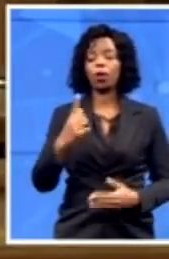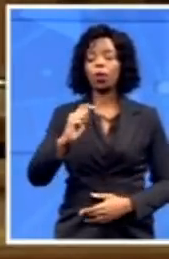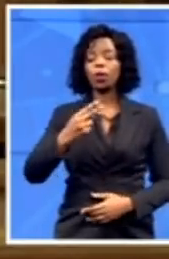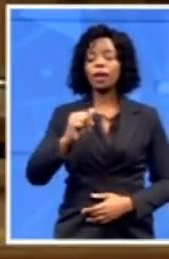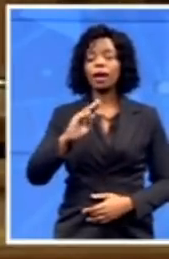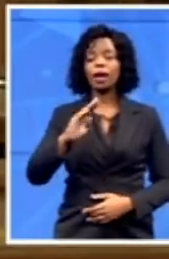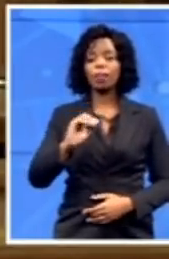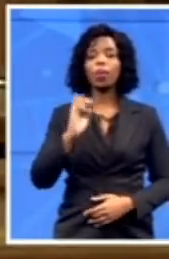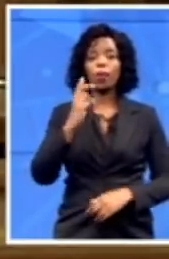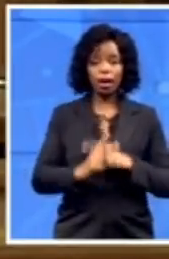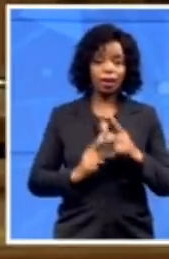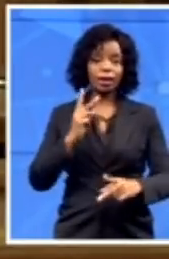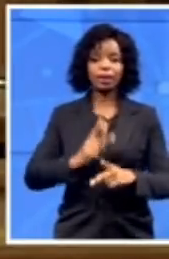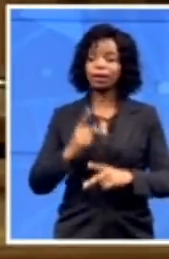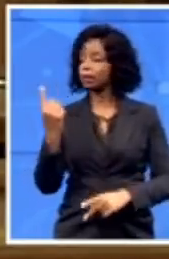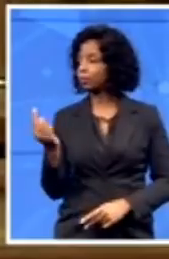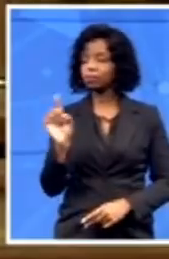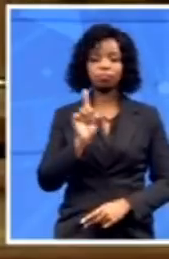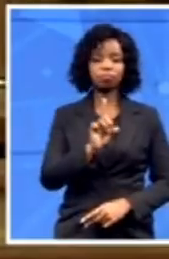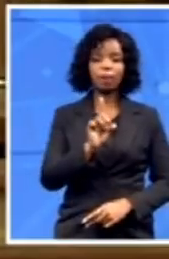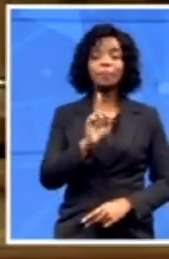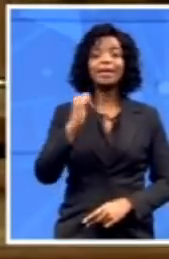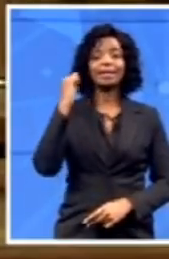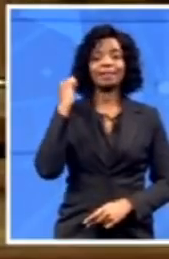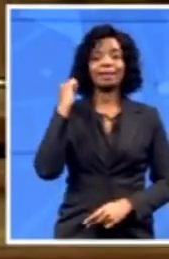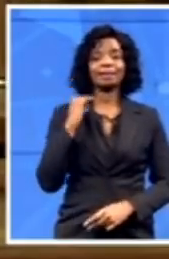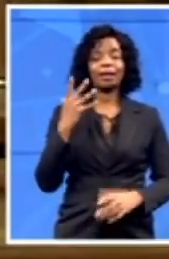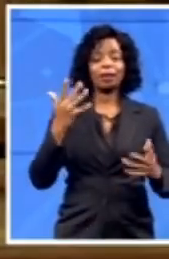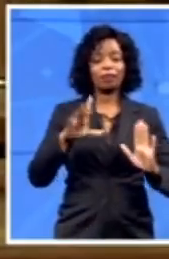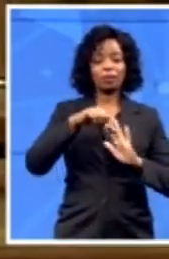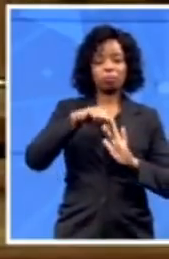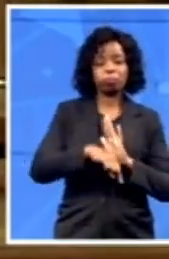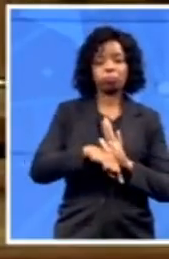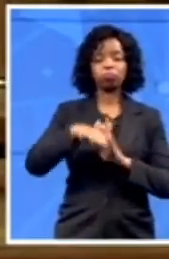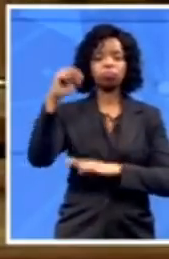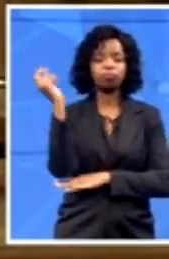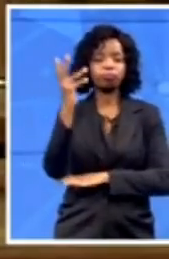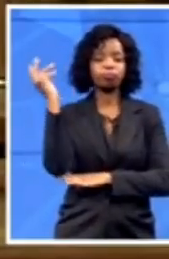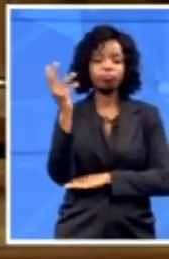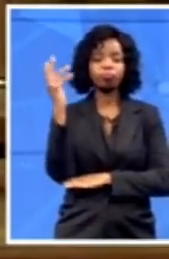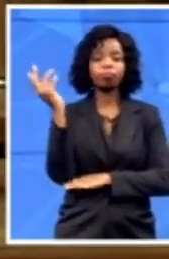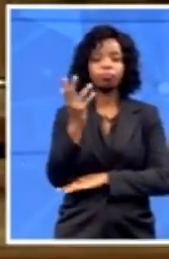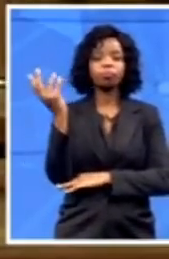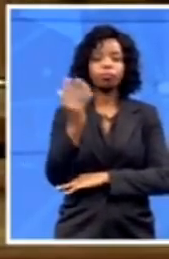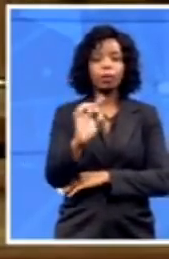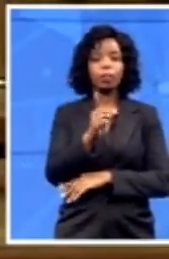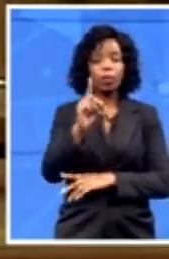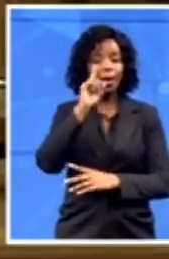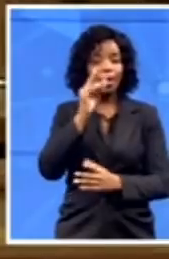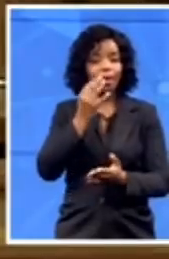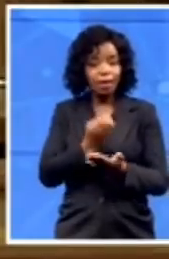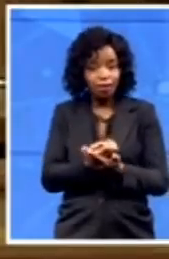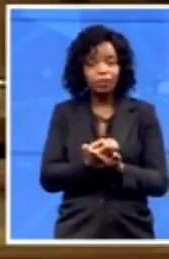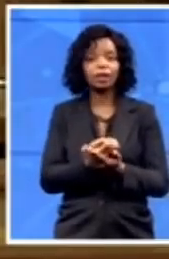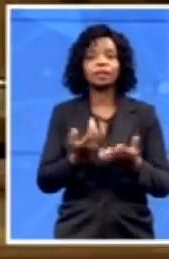a lengthy testimony so far, going through the meticulous evidence that the state has collected so far. He